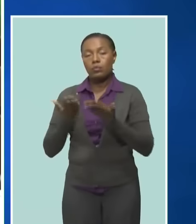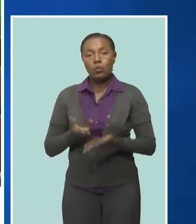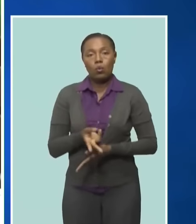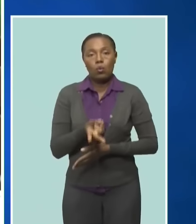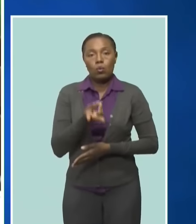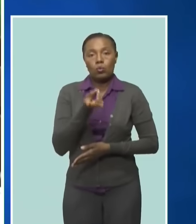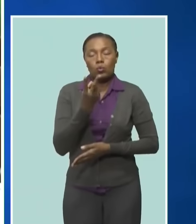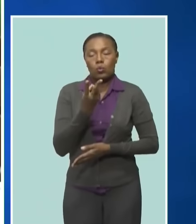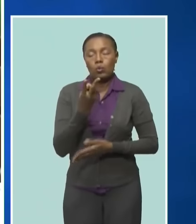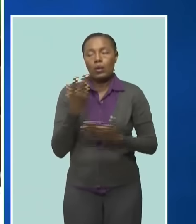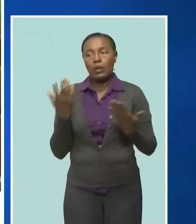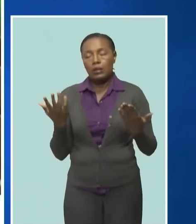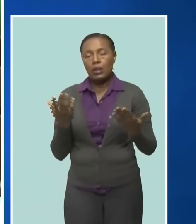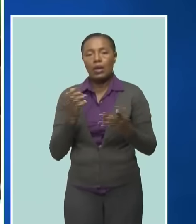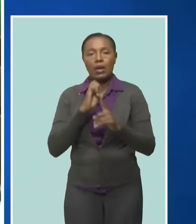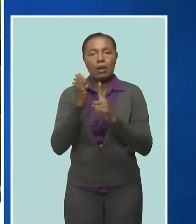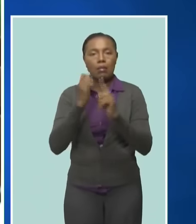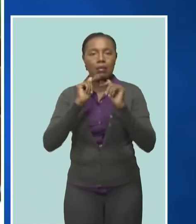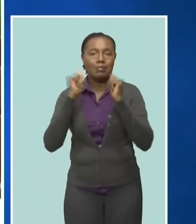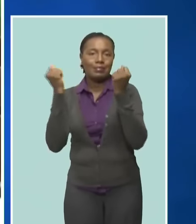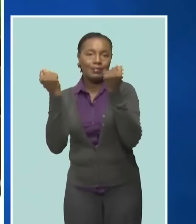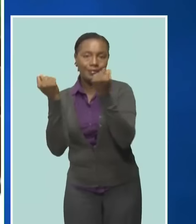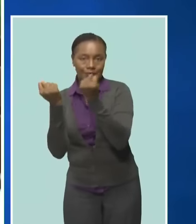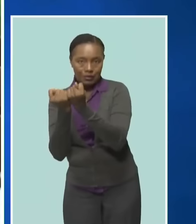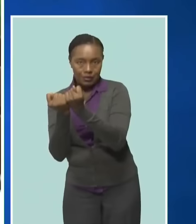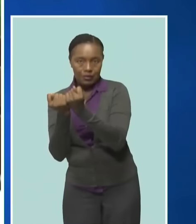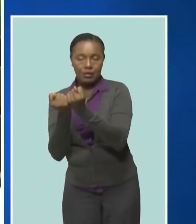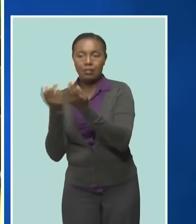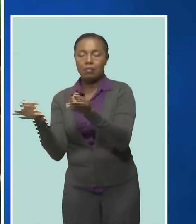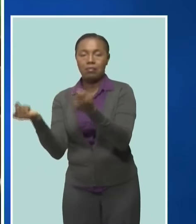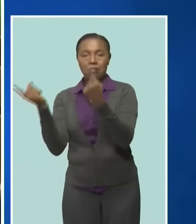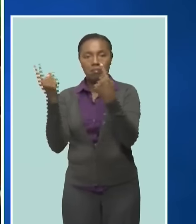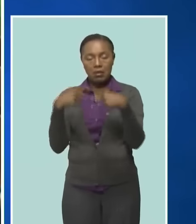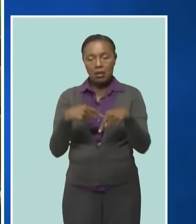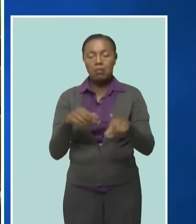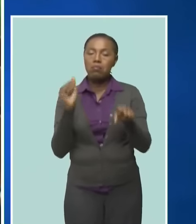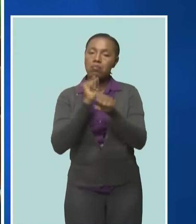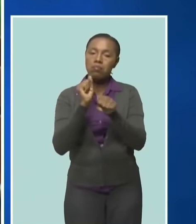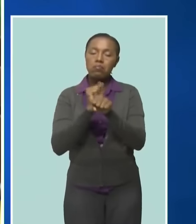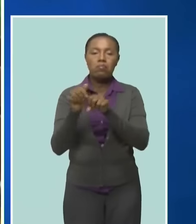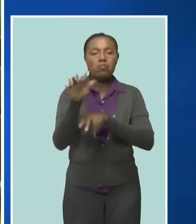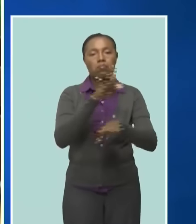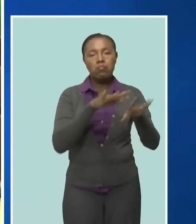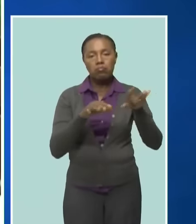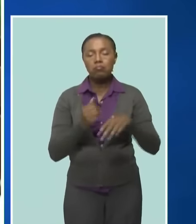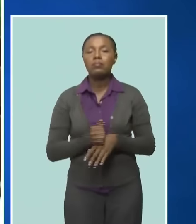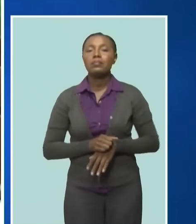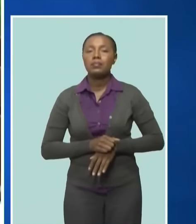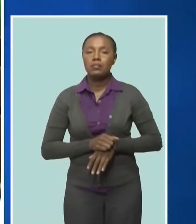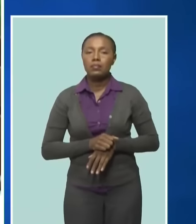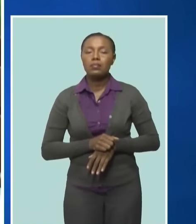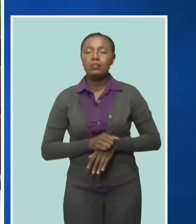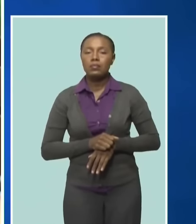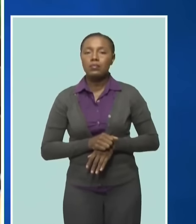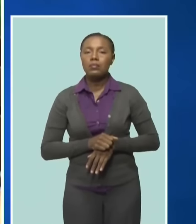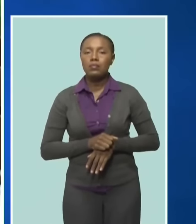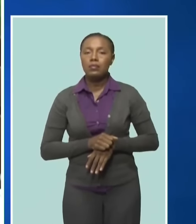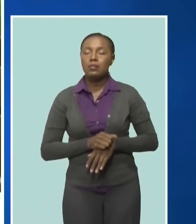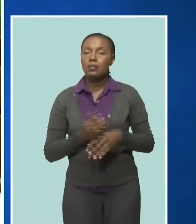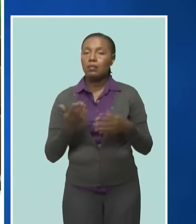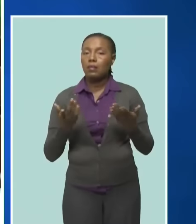there was an environmental team, external environmental team who came and did some work. And